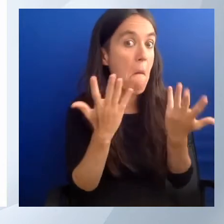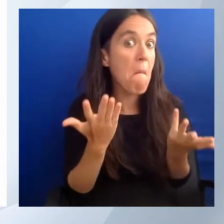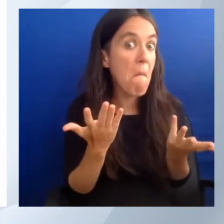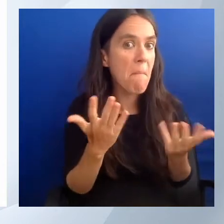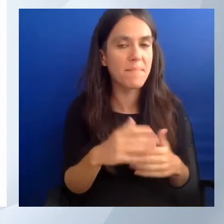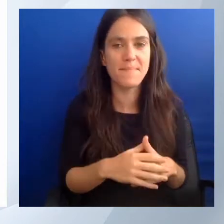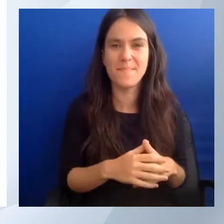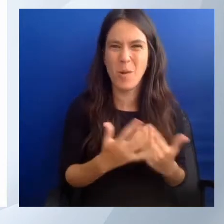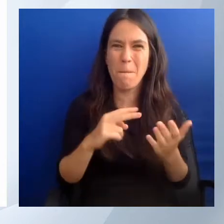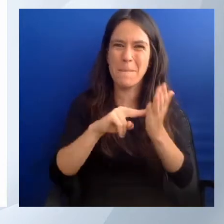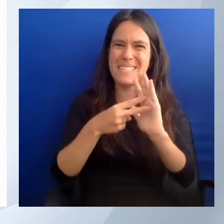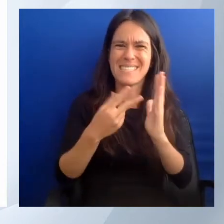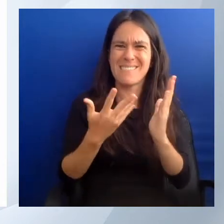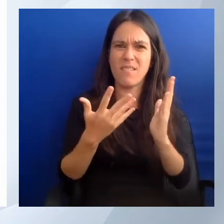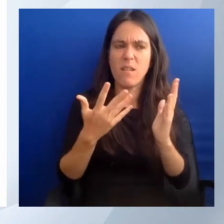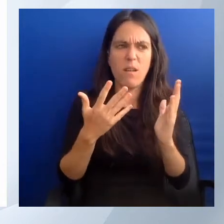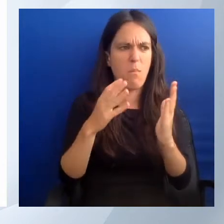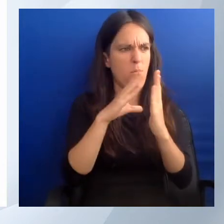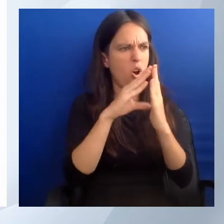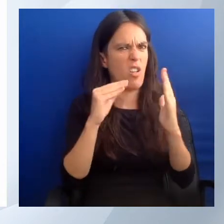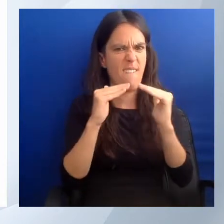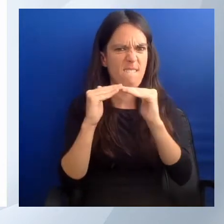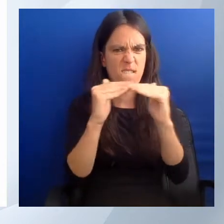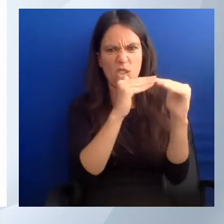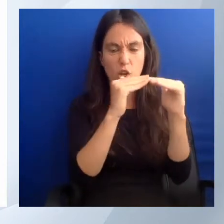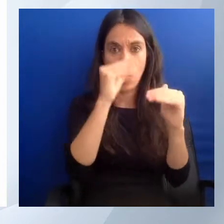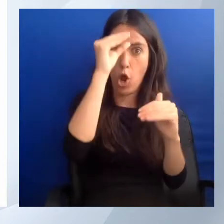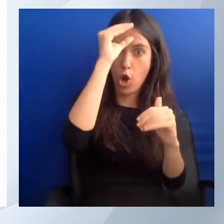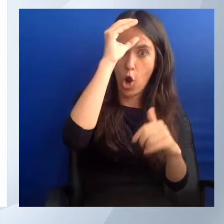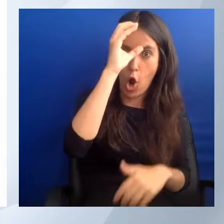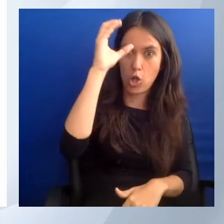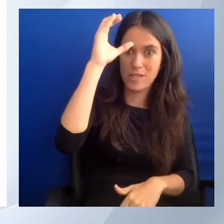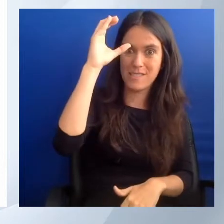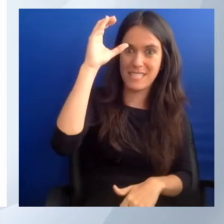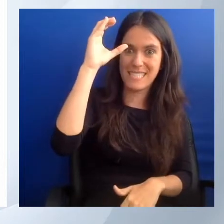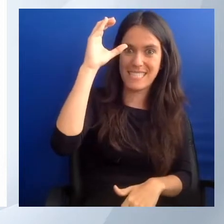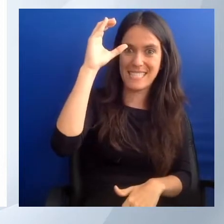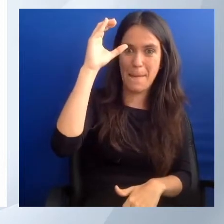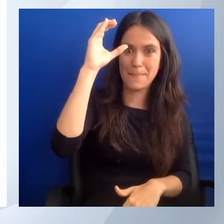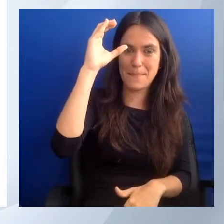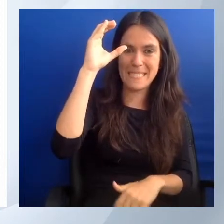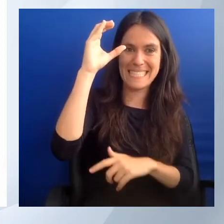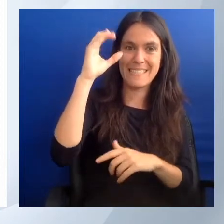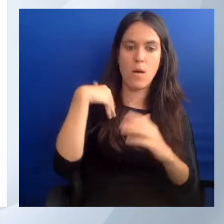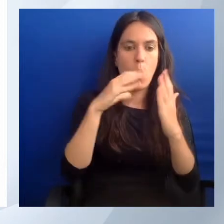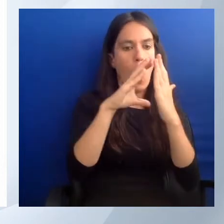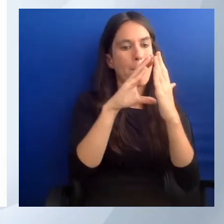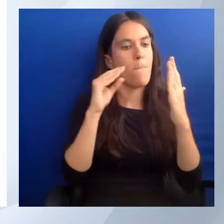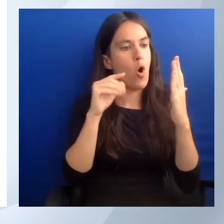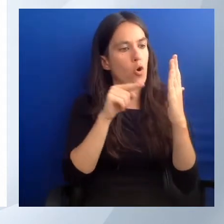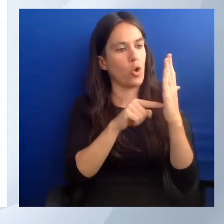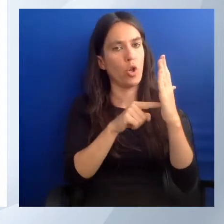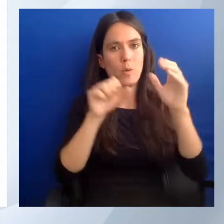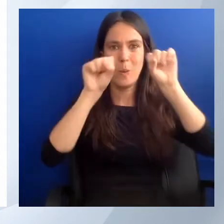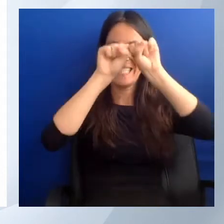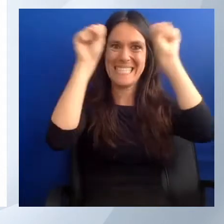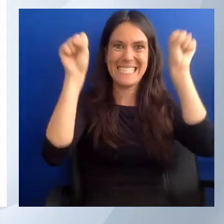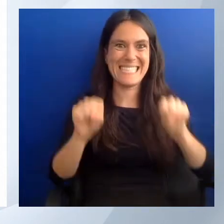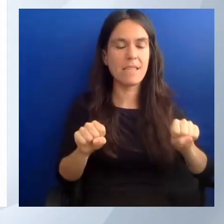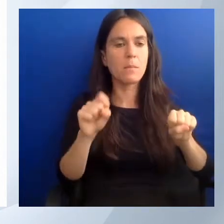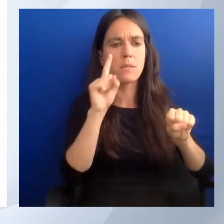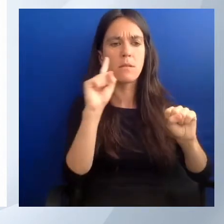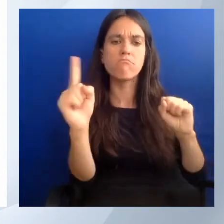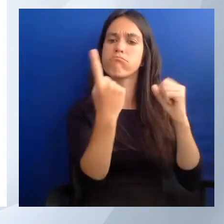fairness then? Model fairness is this concept where we say, well, a model treats individuals equally, or groups